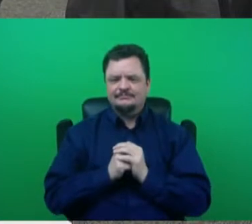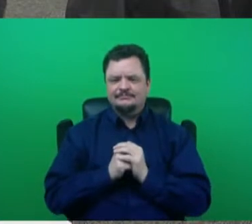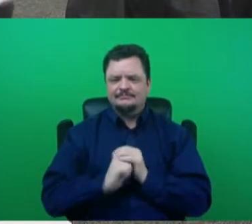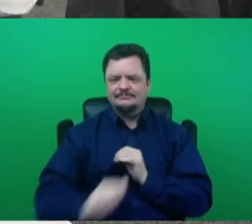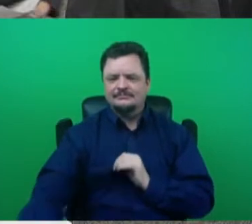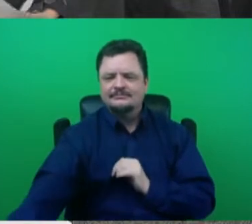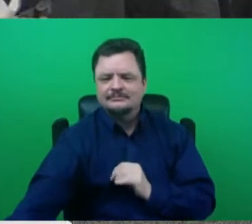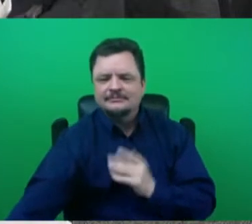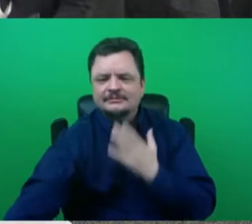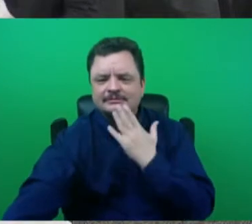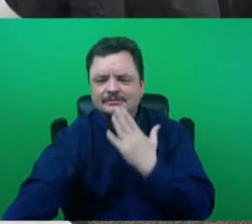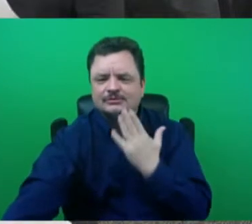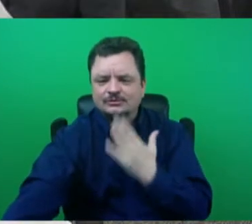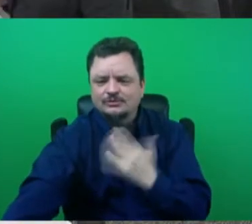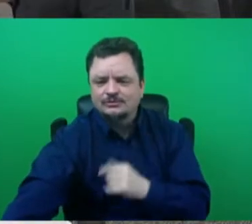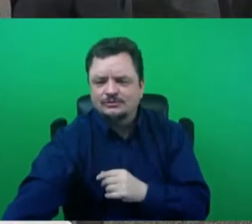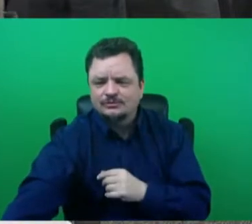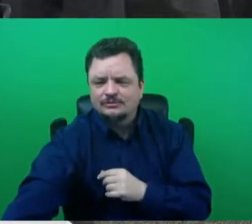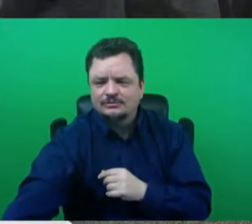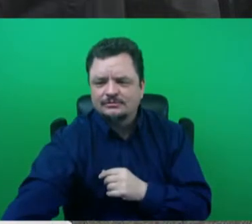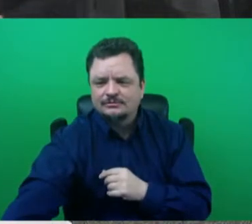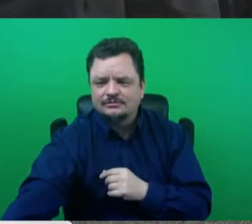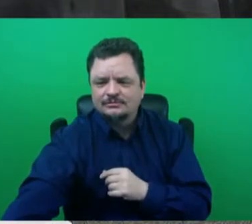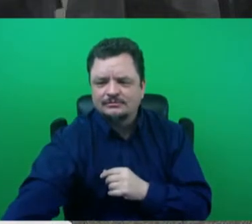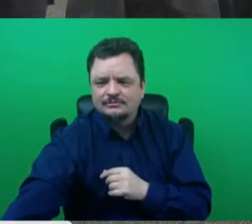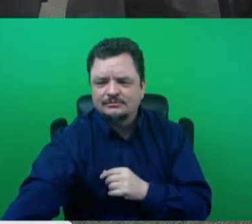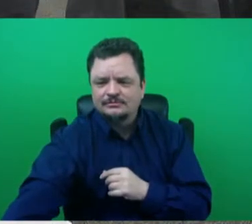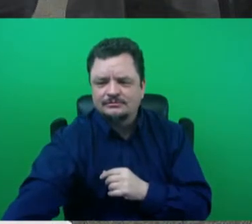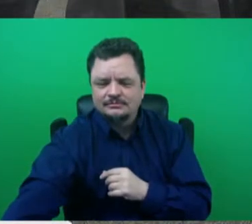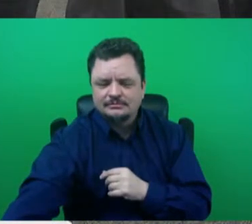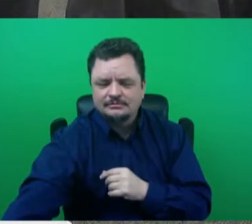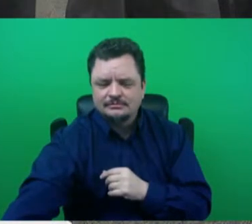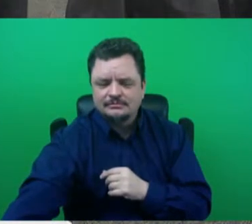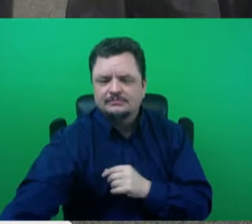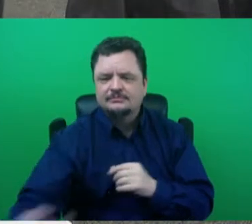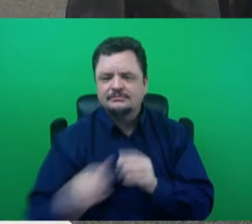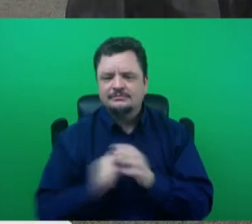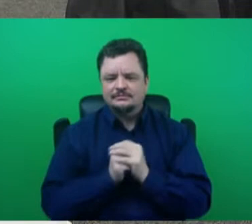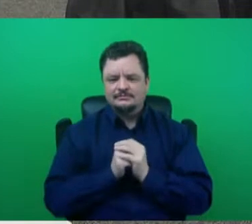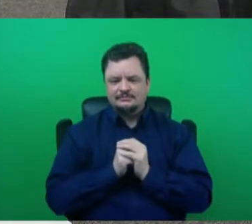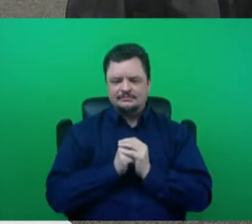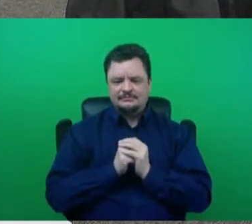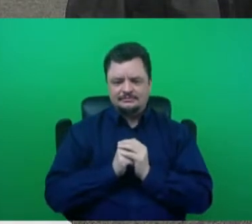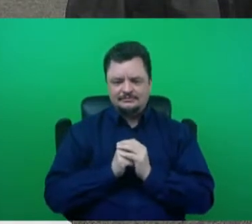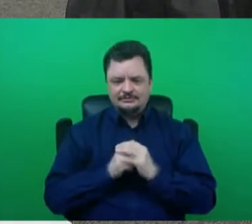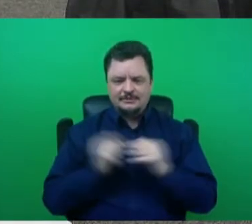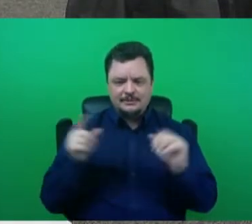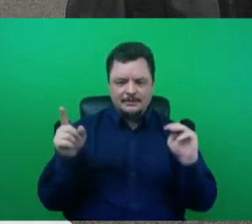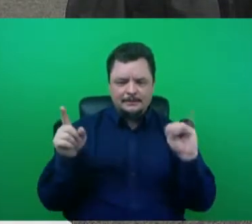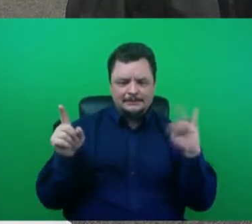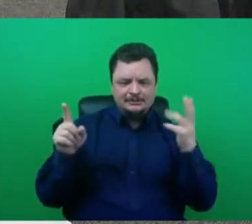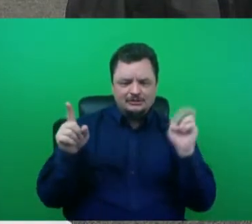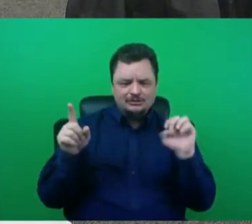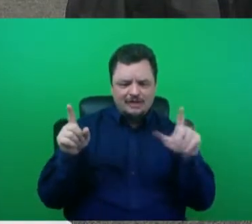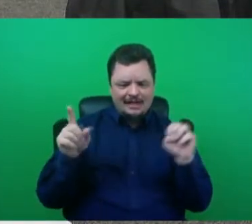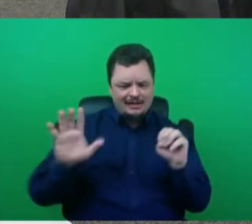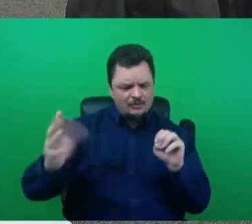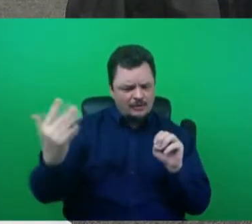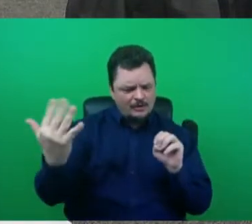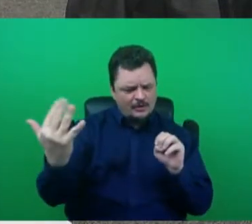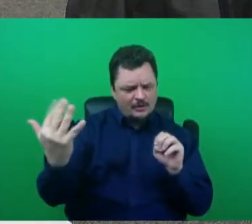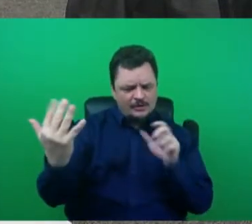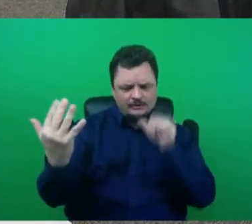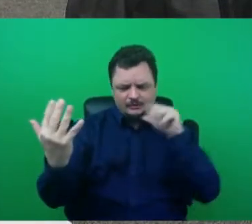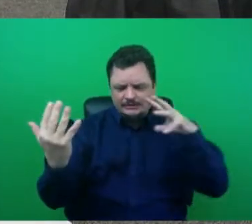Oh, don't leave yet. Michelle, you're going to organize this part? Yes, okay. We got a photo op. Here we go.